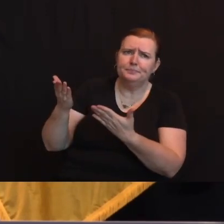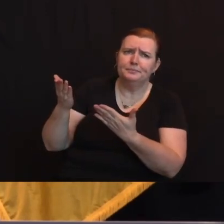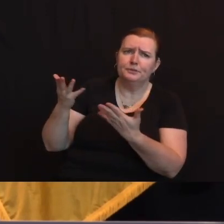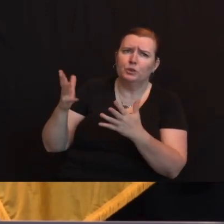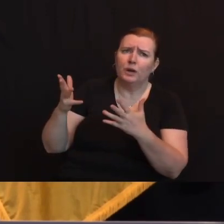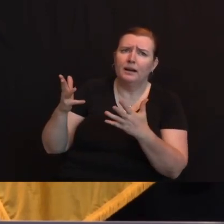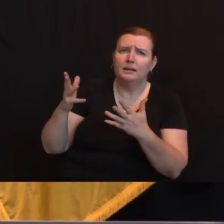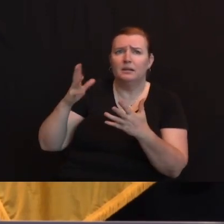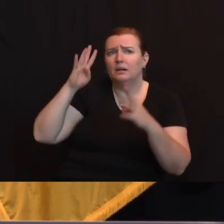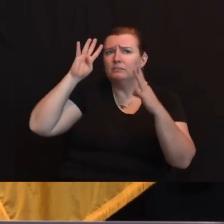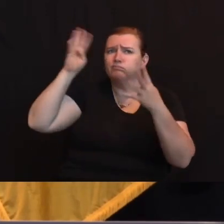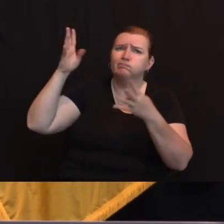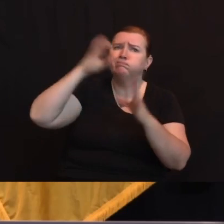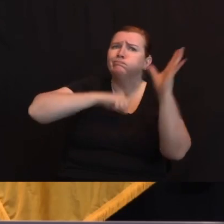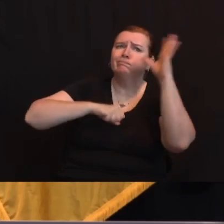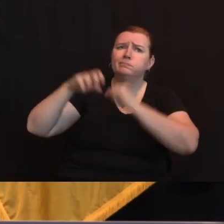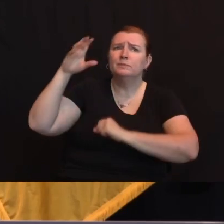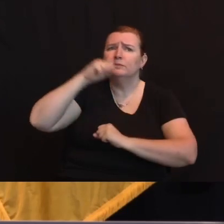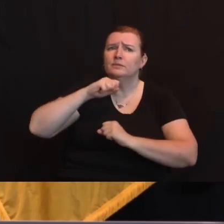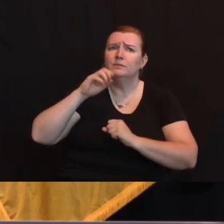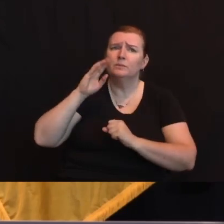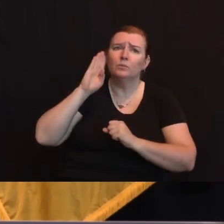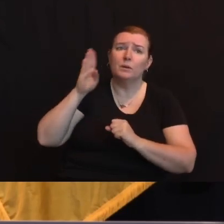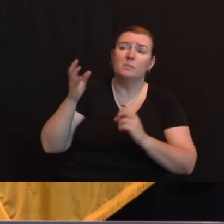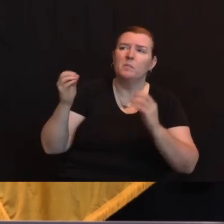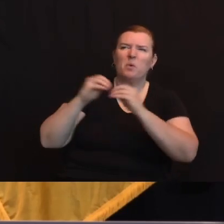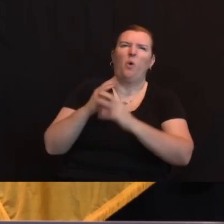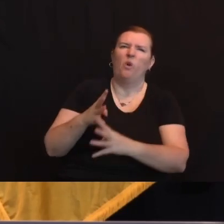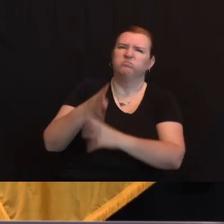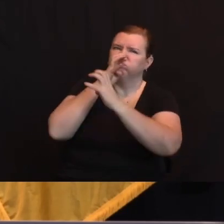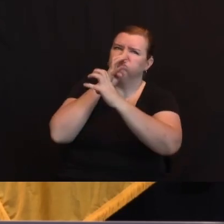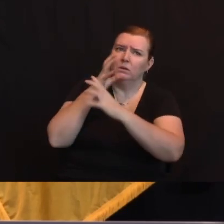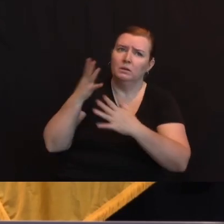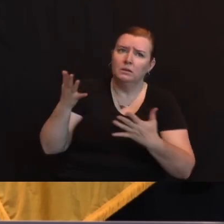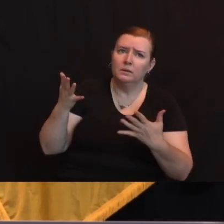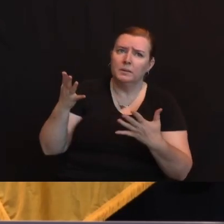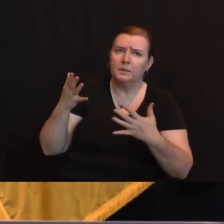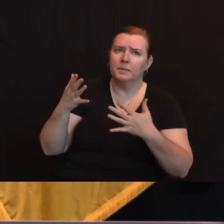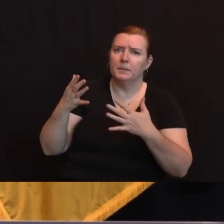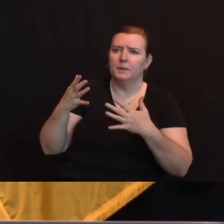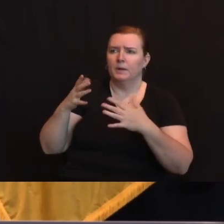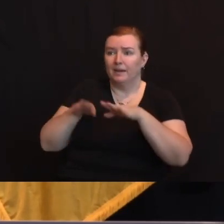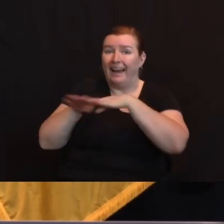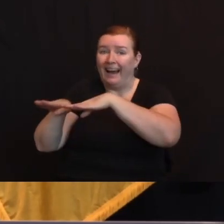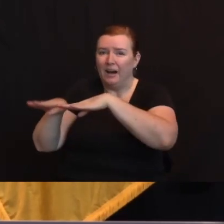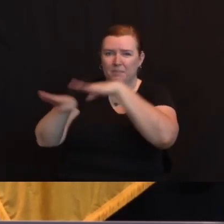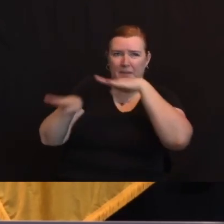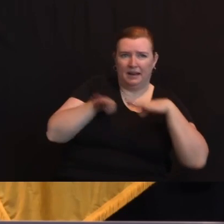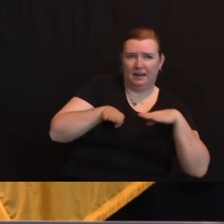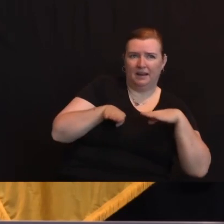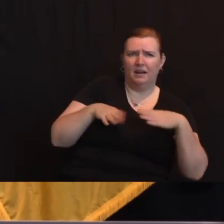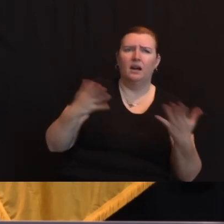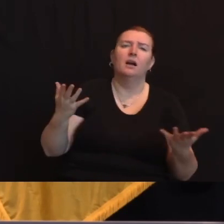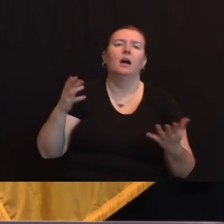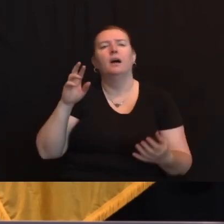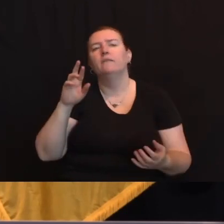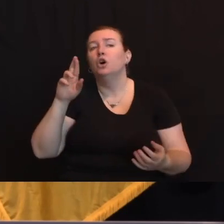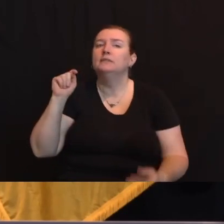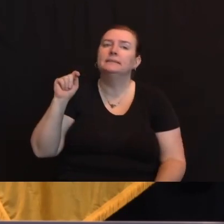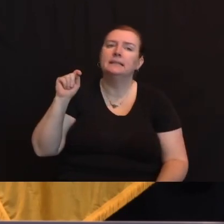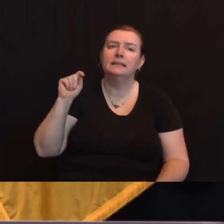what other restrictions could come if the RT continues to go up. But I'm curious, is there a benchmark for the RT that if it hits a certain rate, that